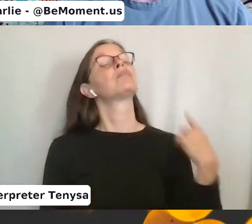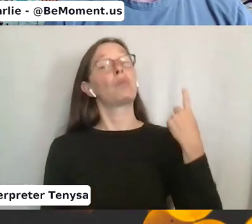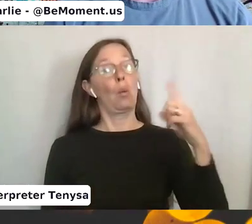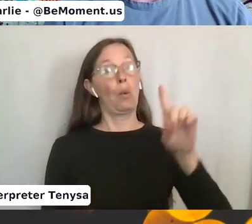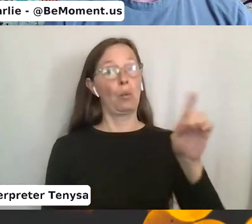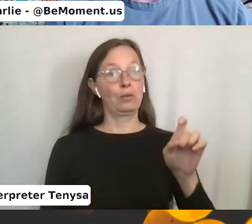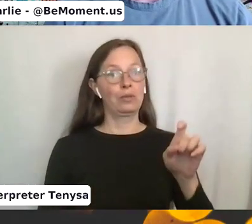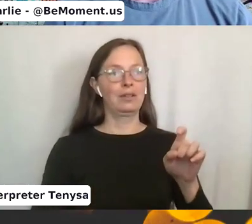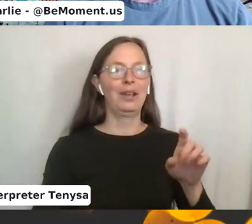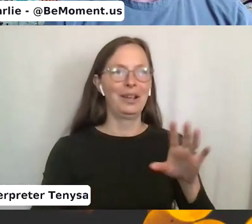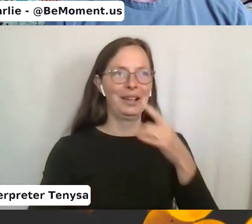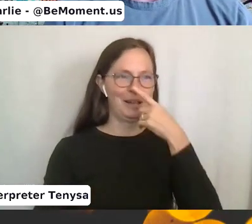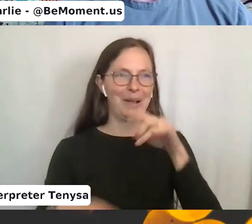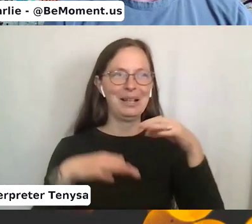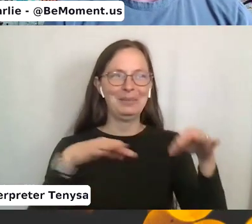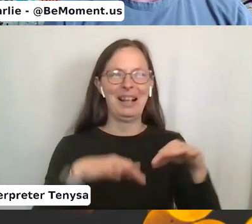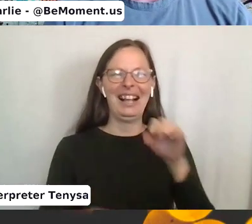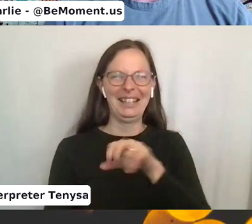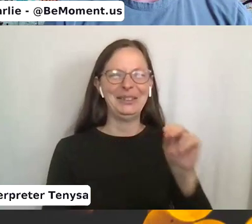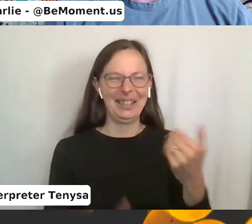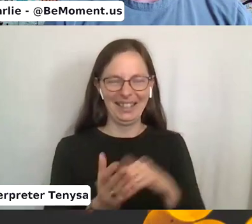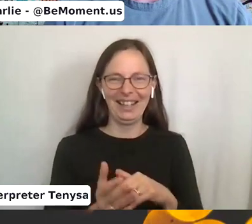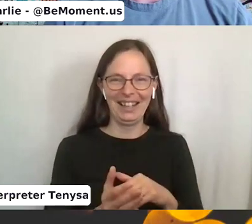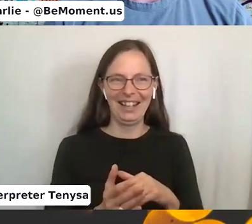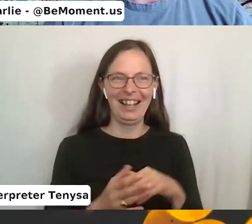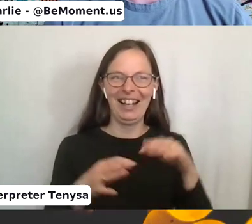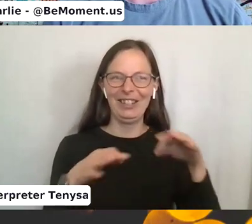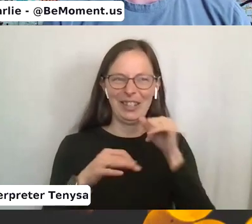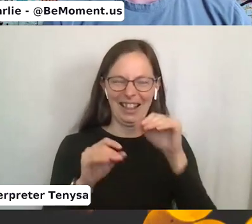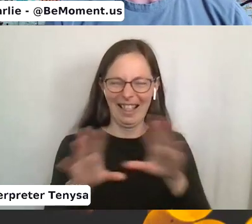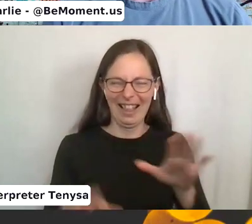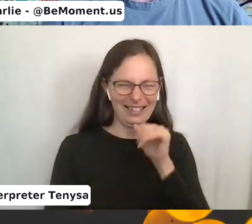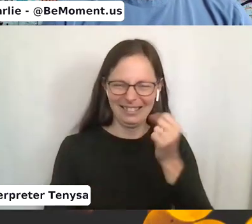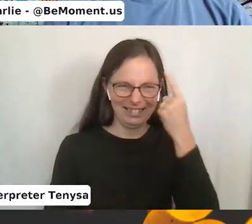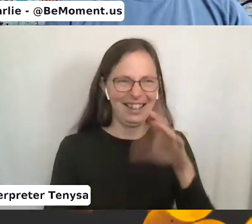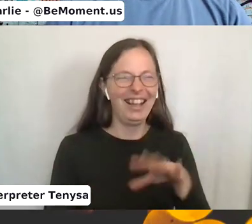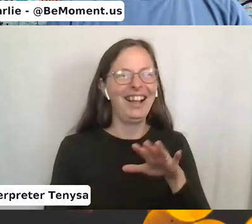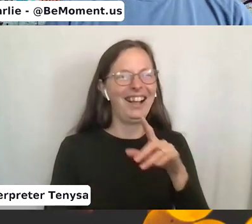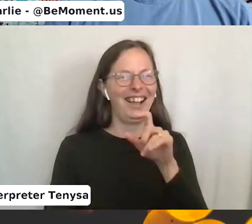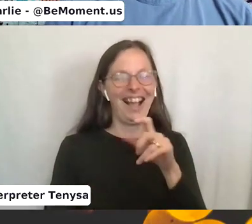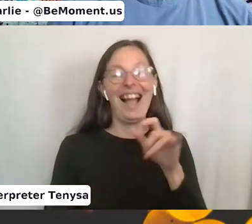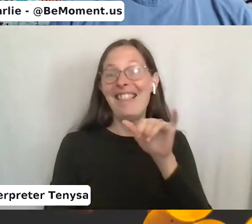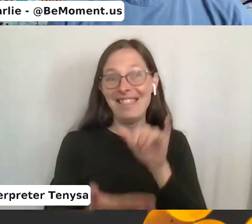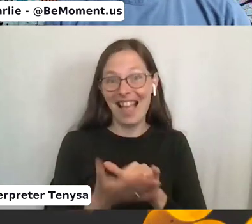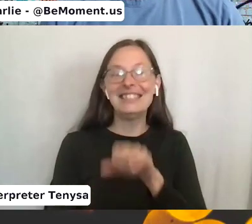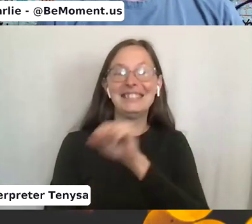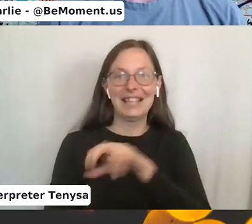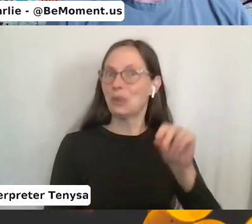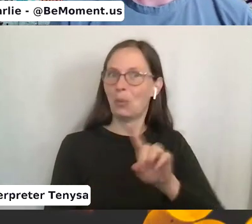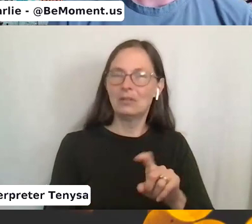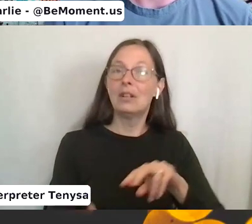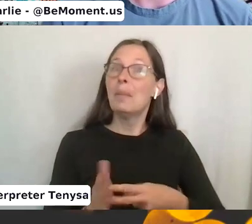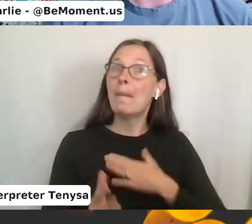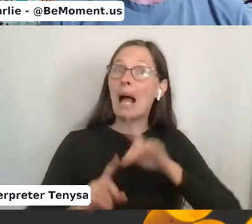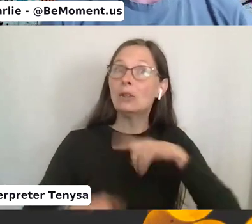be, can you explain the yes/no question again? Instructions not clear. Do not understand. That is a yes/no question. No, I can't explain it again.